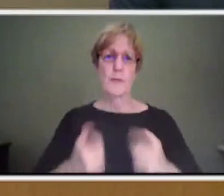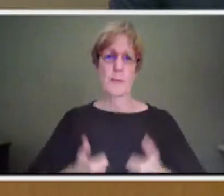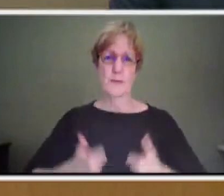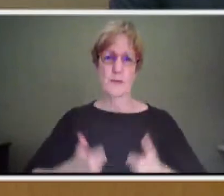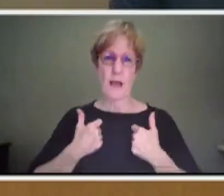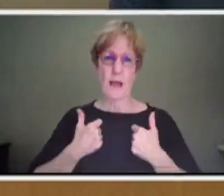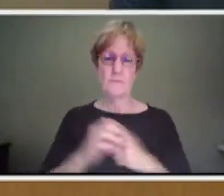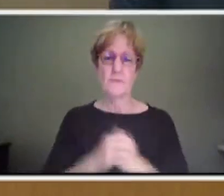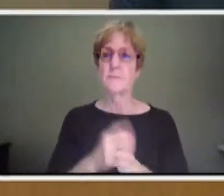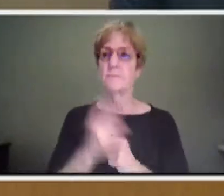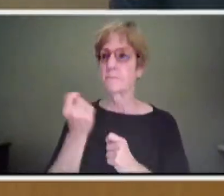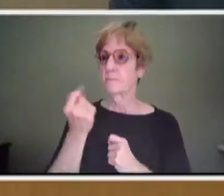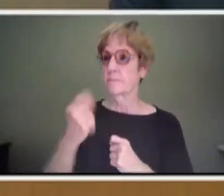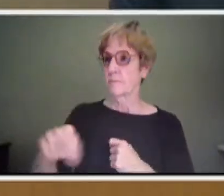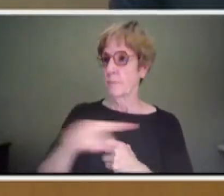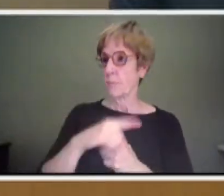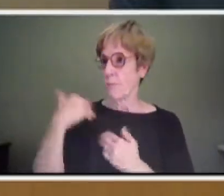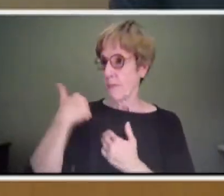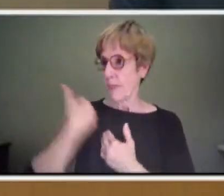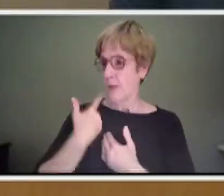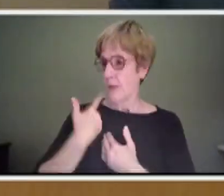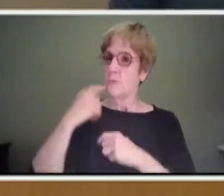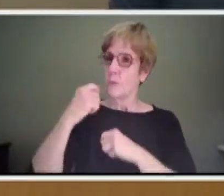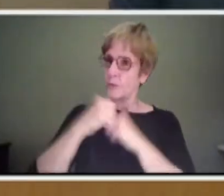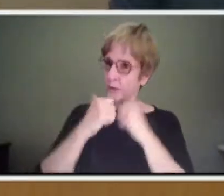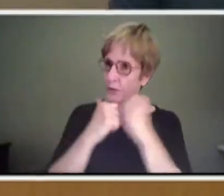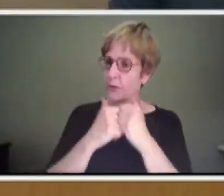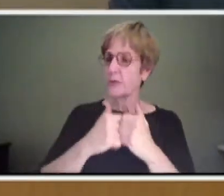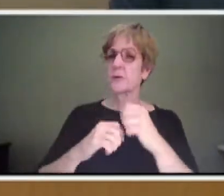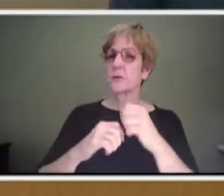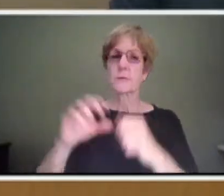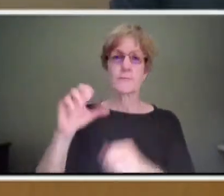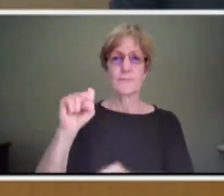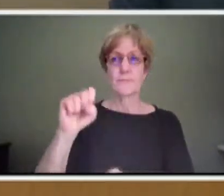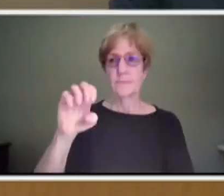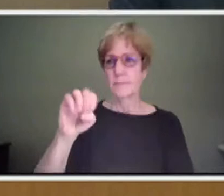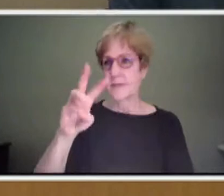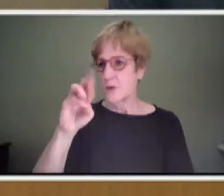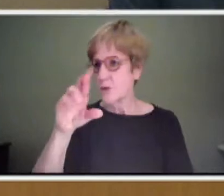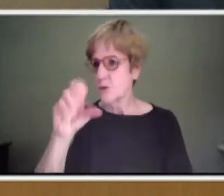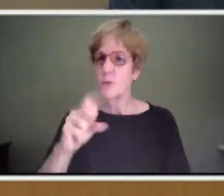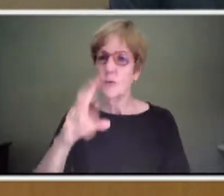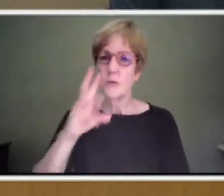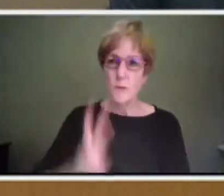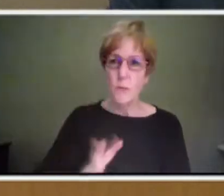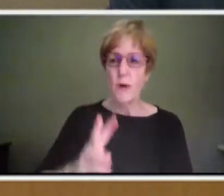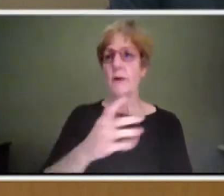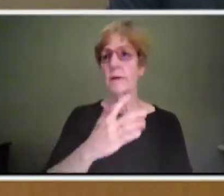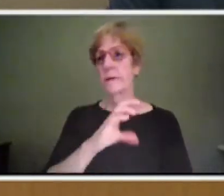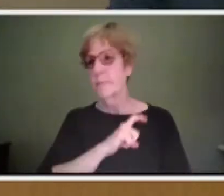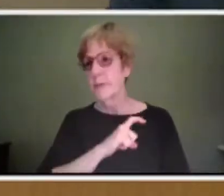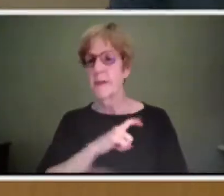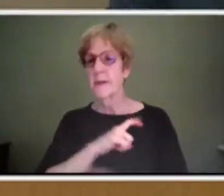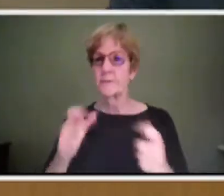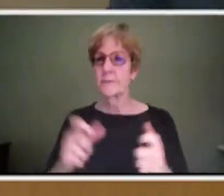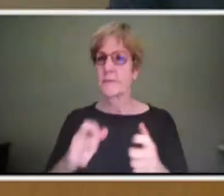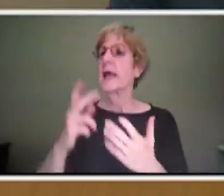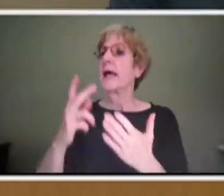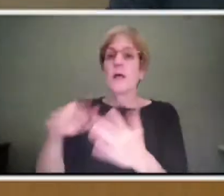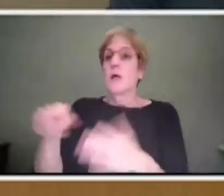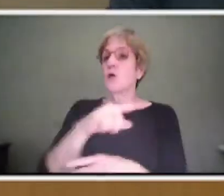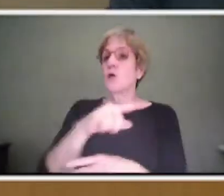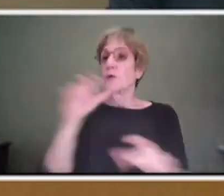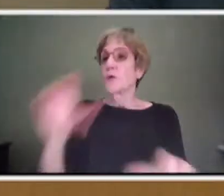council is responsible for the infrastructure of Charlotte, that you do not do programming. We do. So a lot of times people